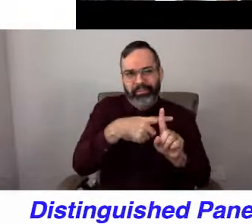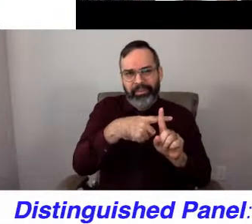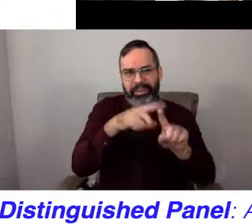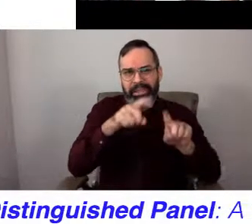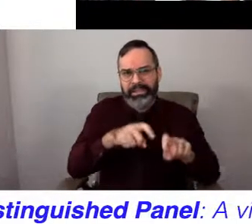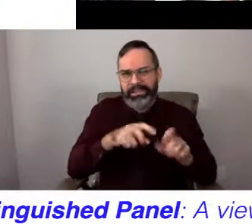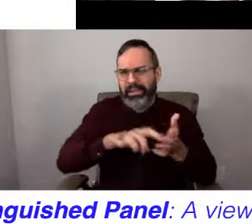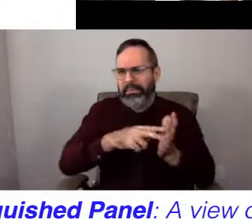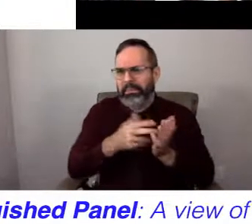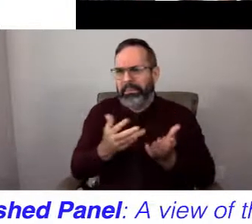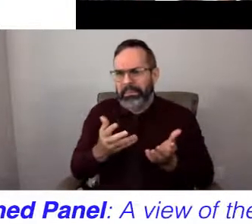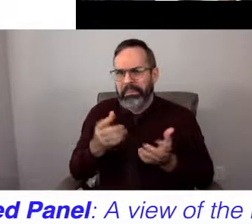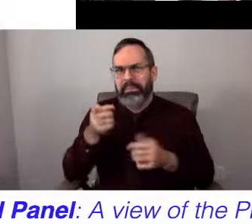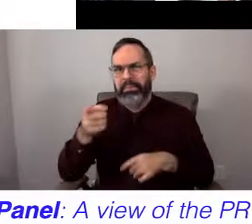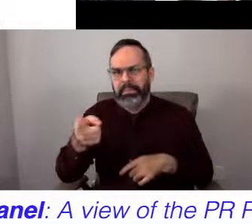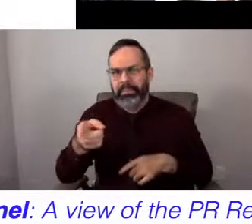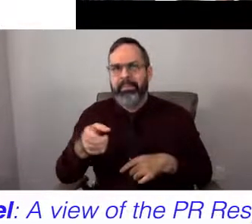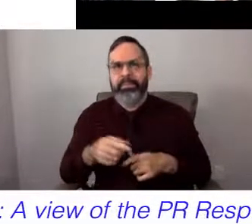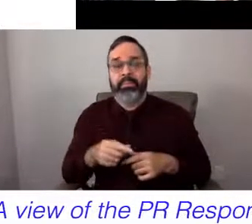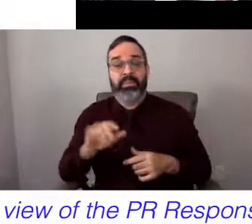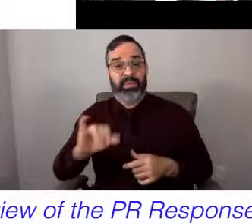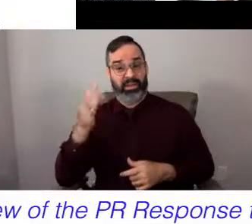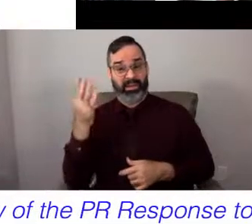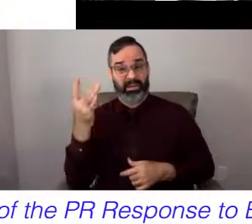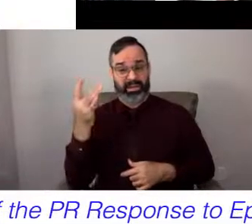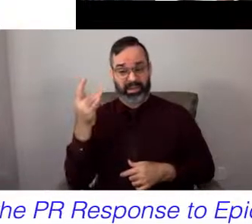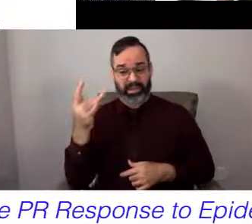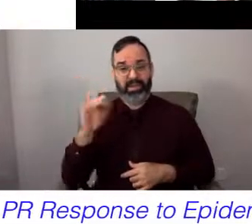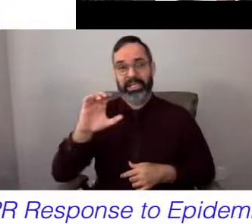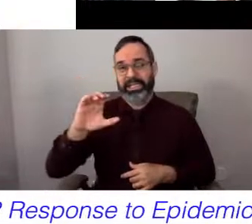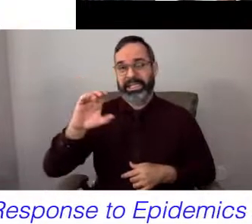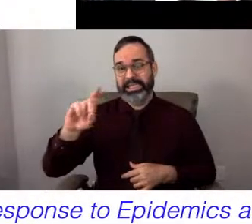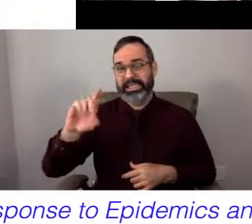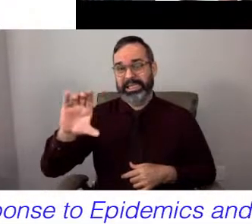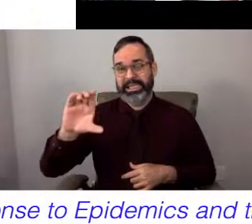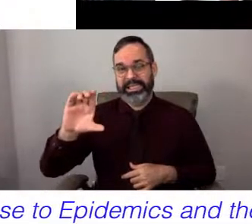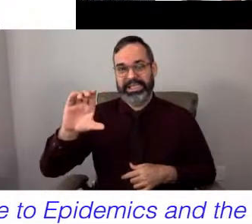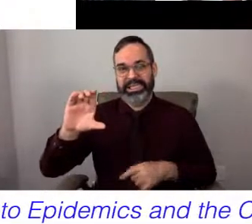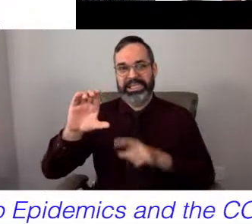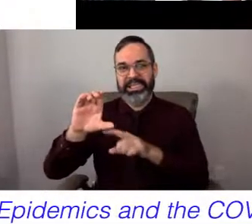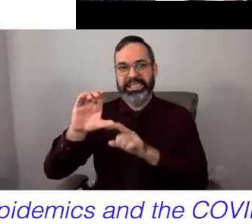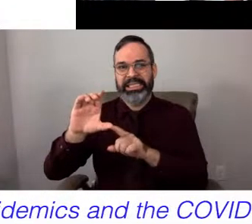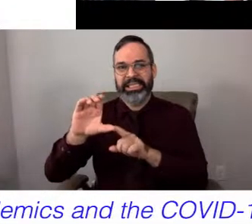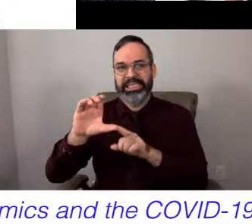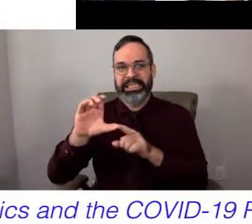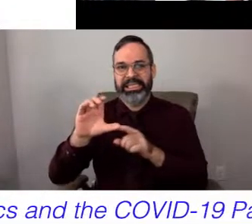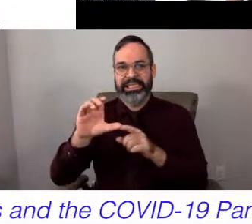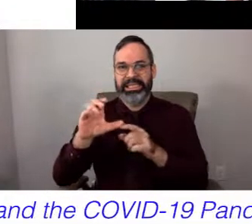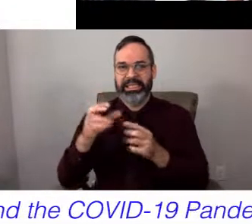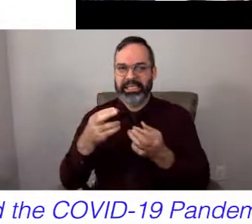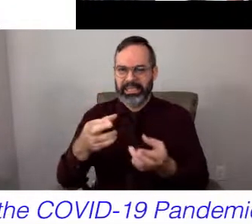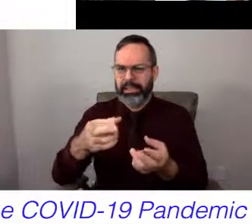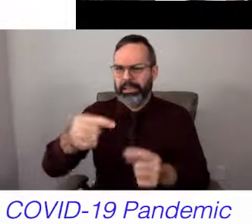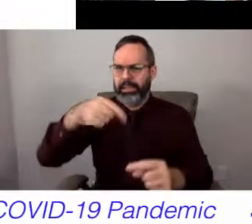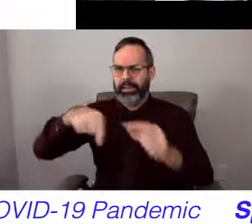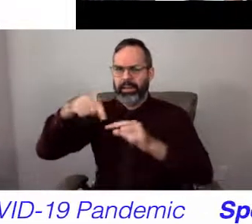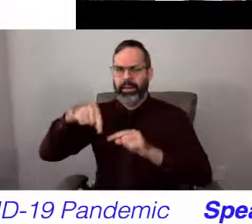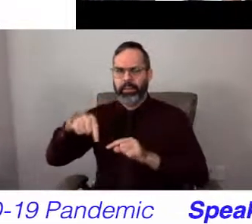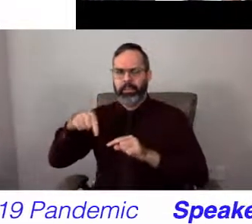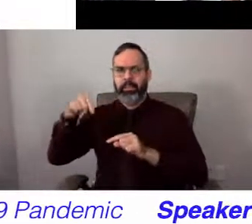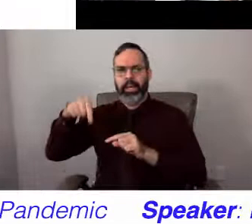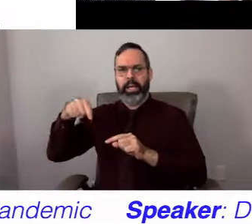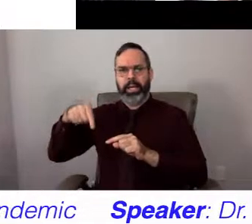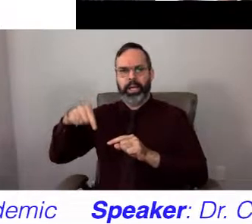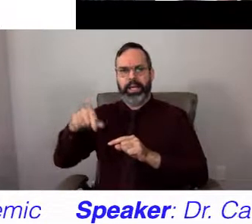why the CDC recommends it's okay to go back to work after 10